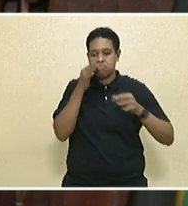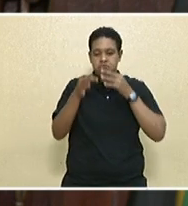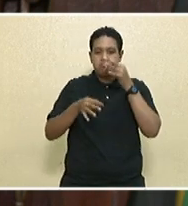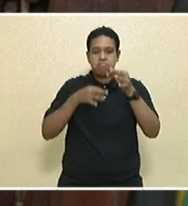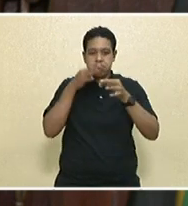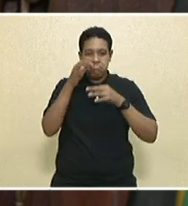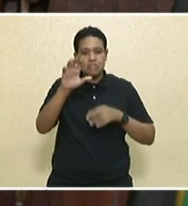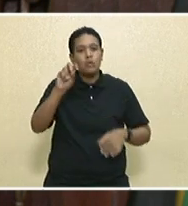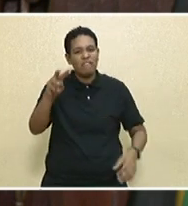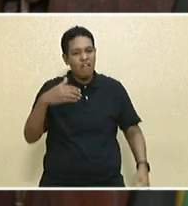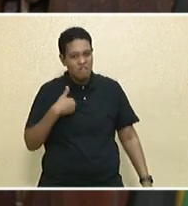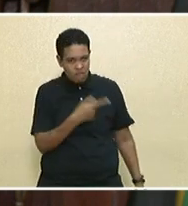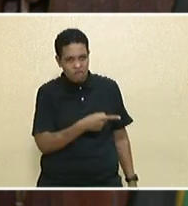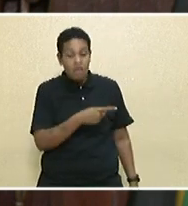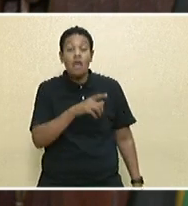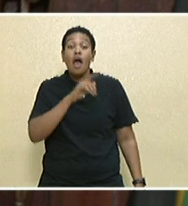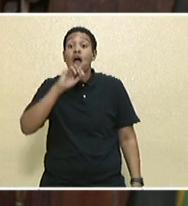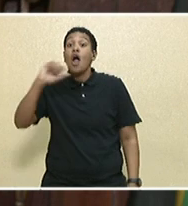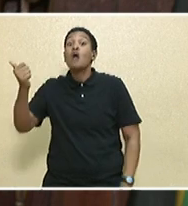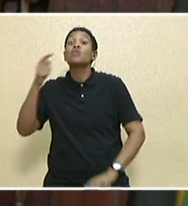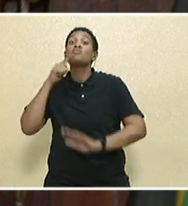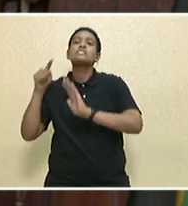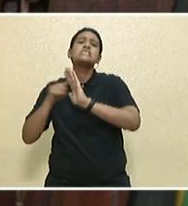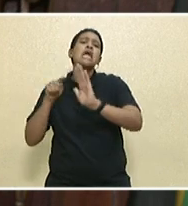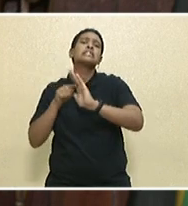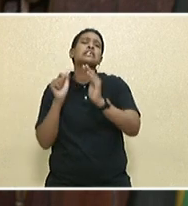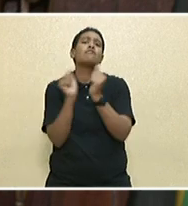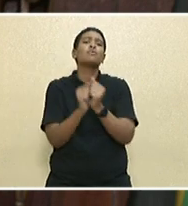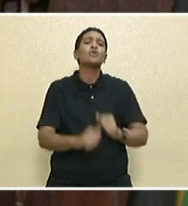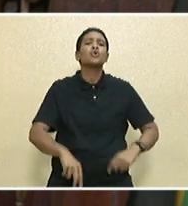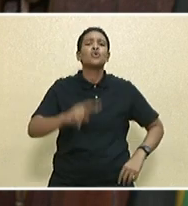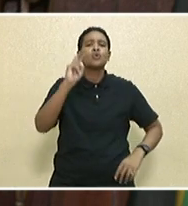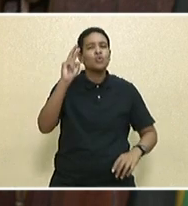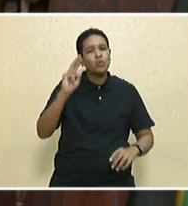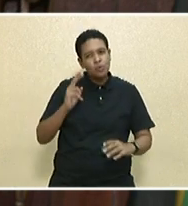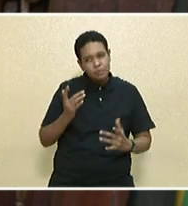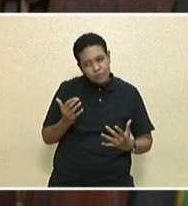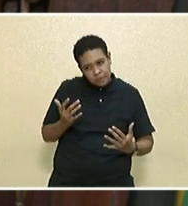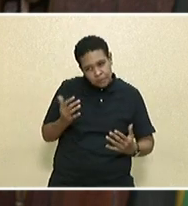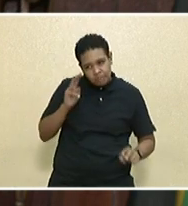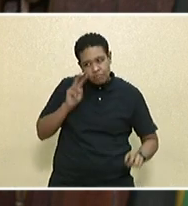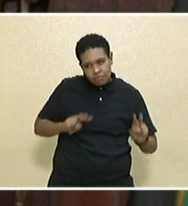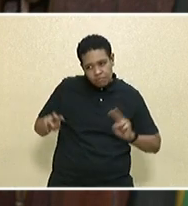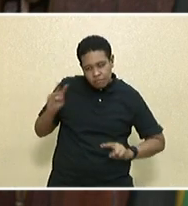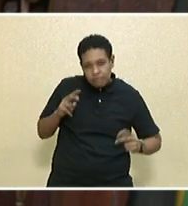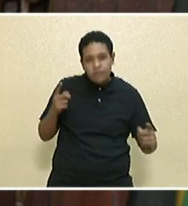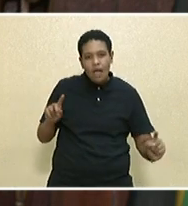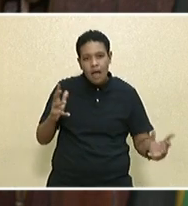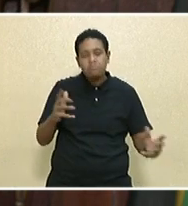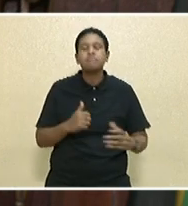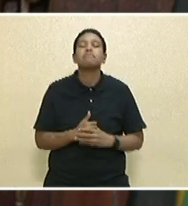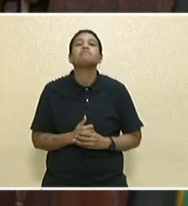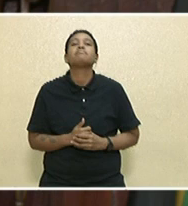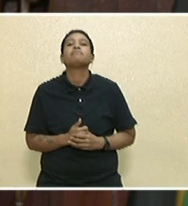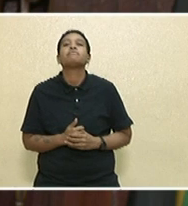and the rest negative, with 2 pending. We